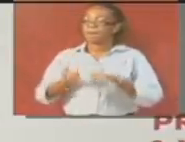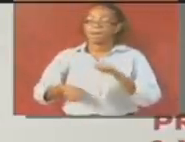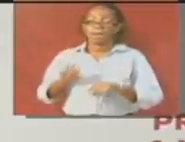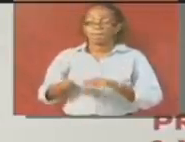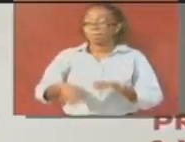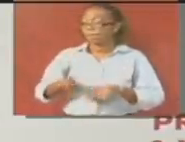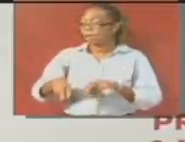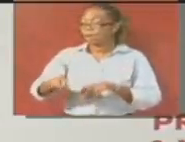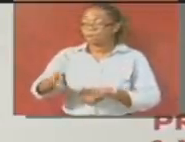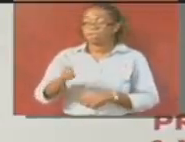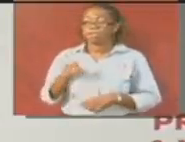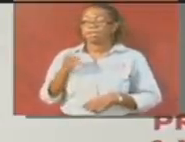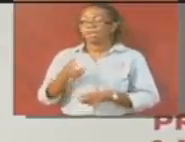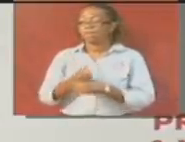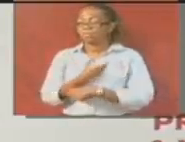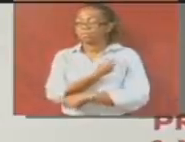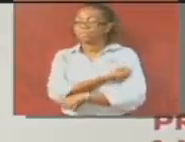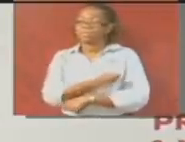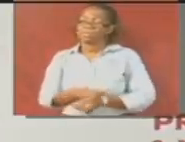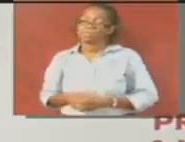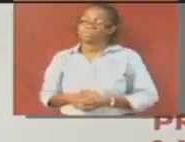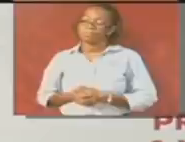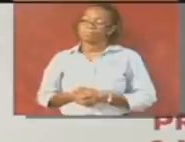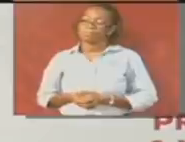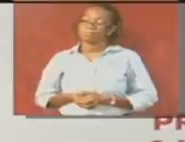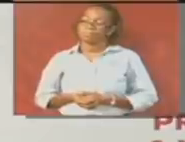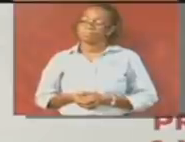the vaccination rollout continue.